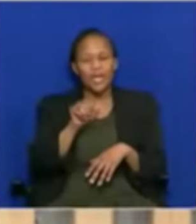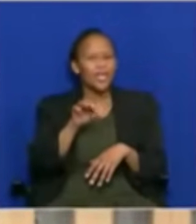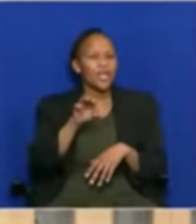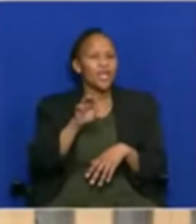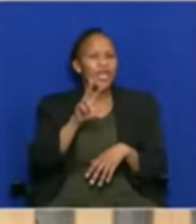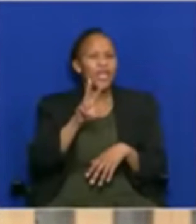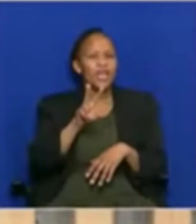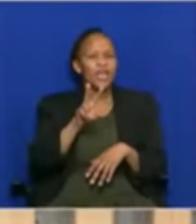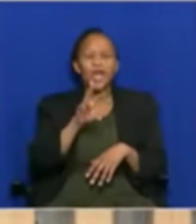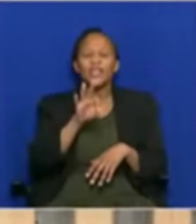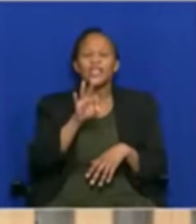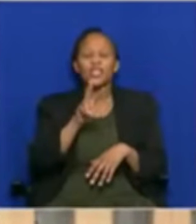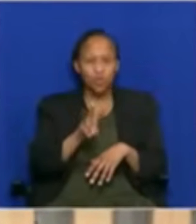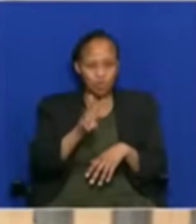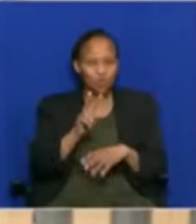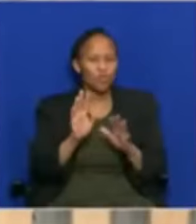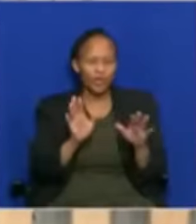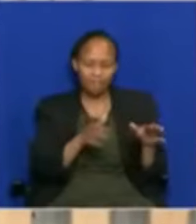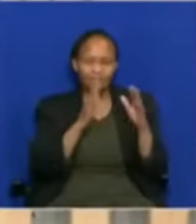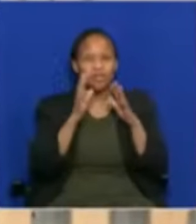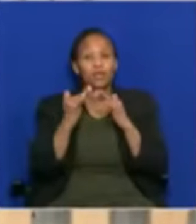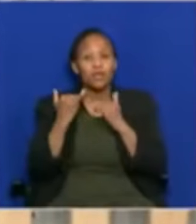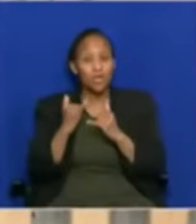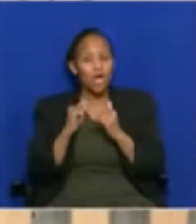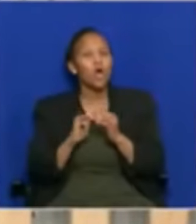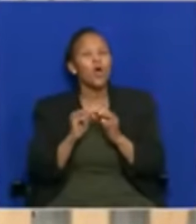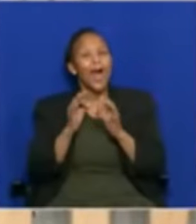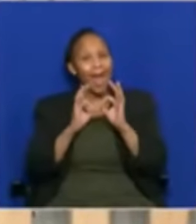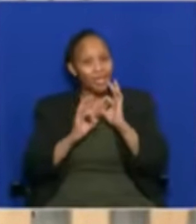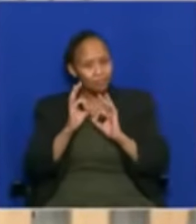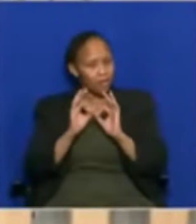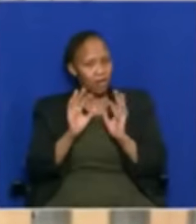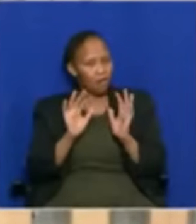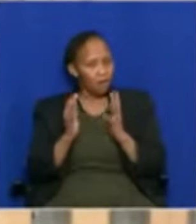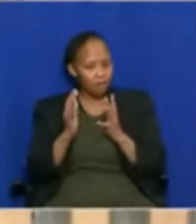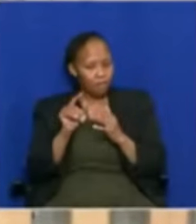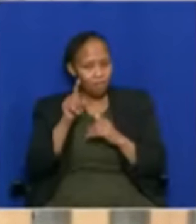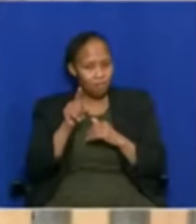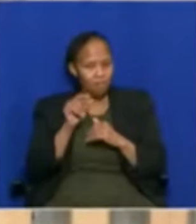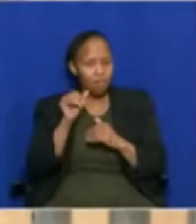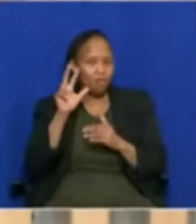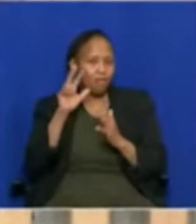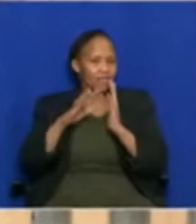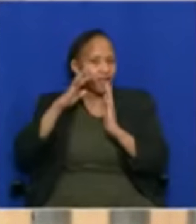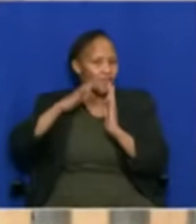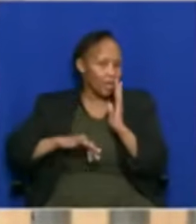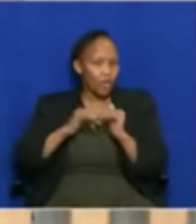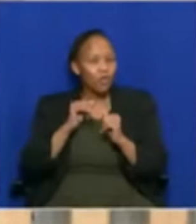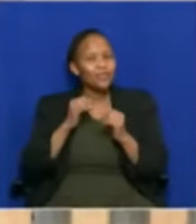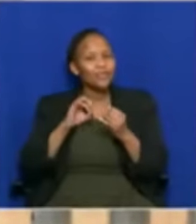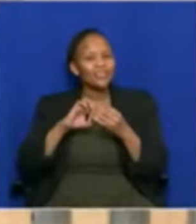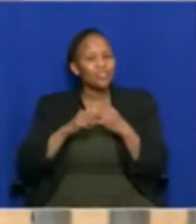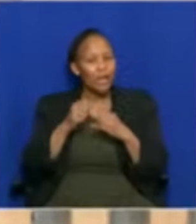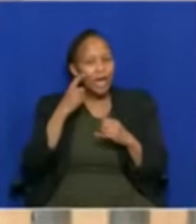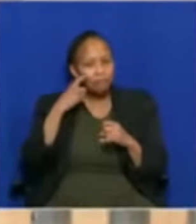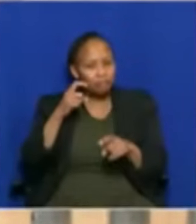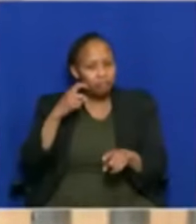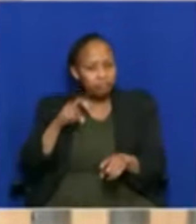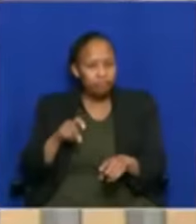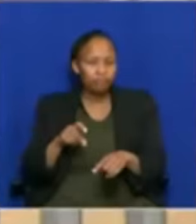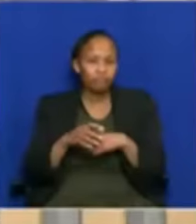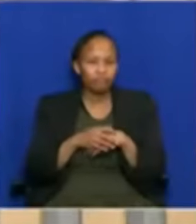of that affidavit, and we'll try and see if we can track it down in the meantime. How you would, can I speak? How you